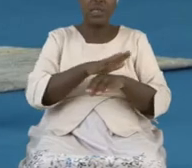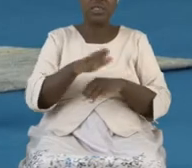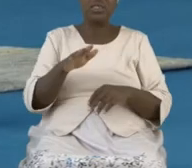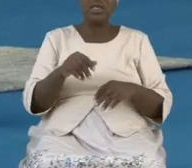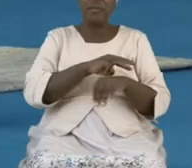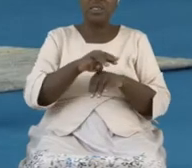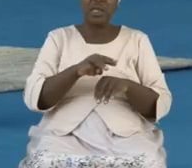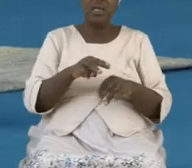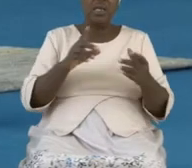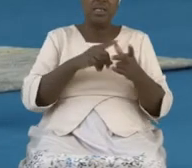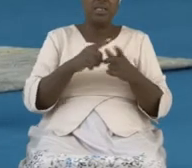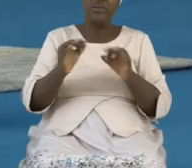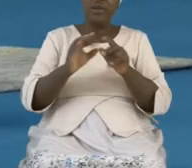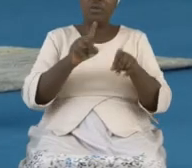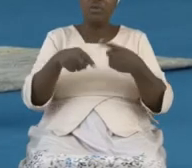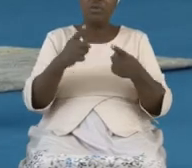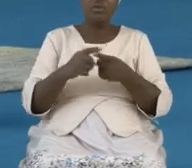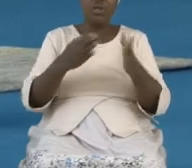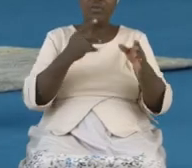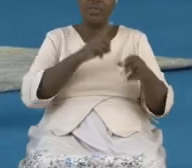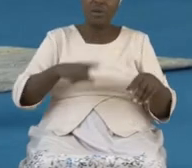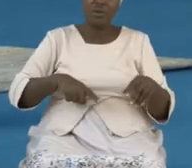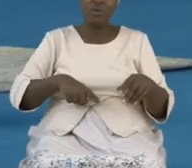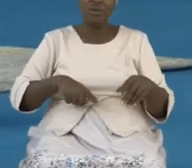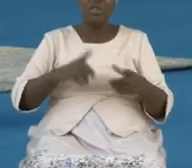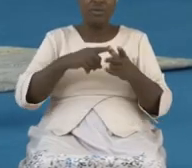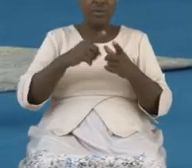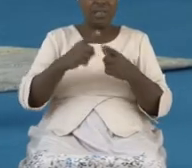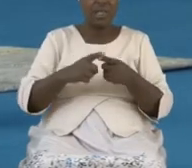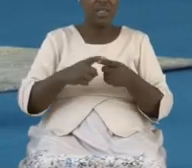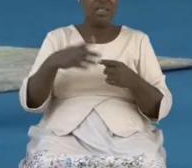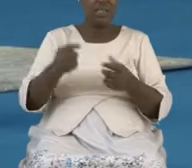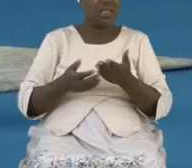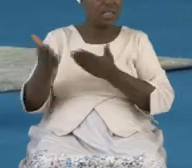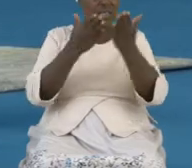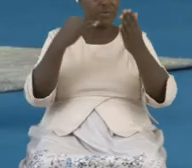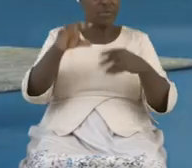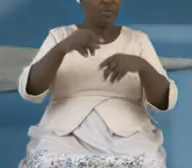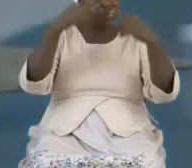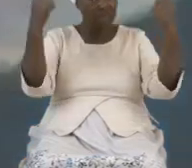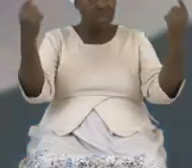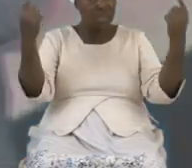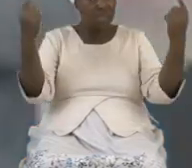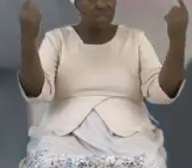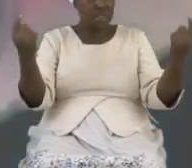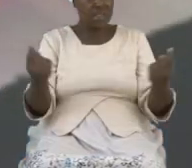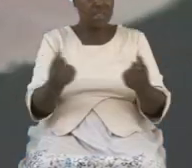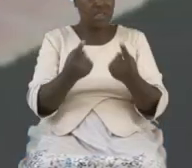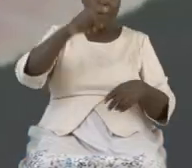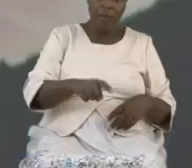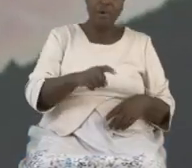to serve the Lord, then the service of sin must